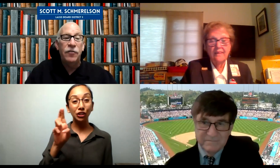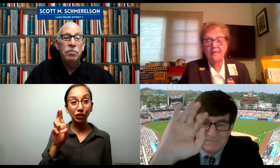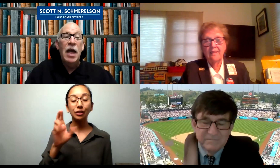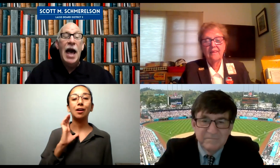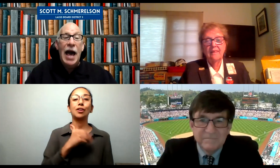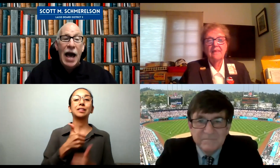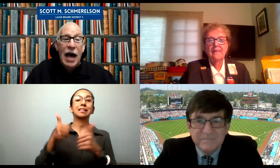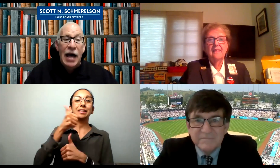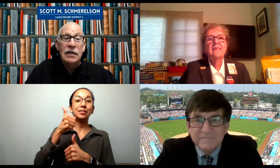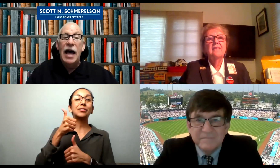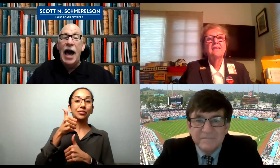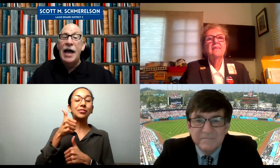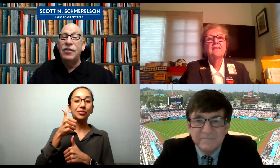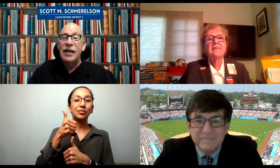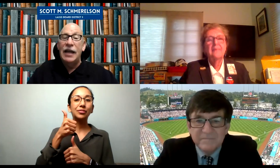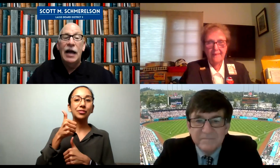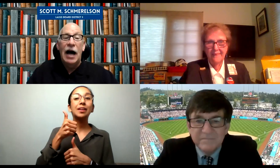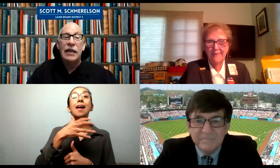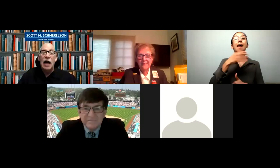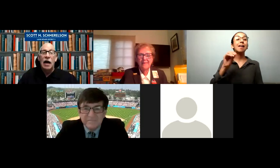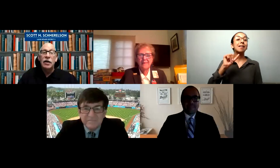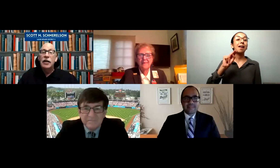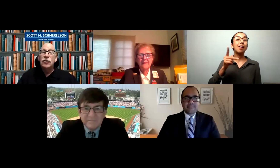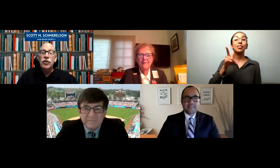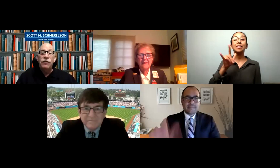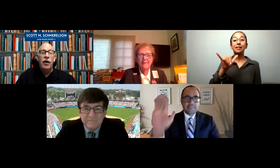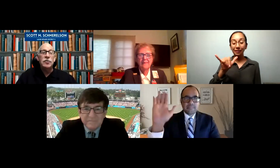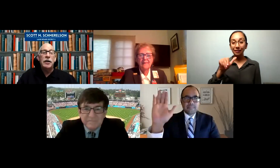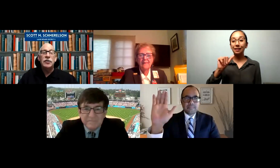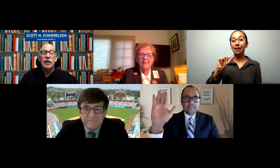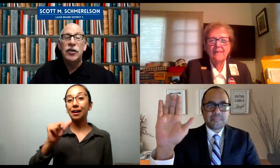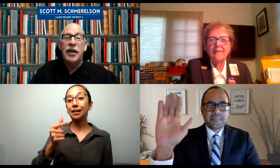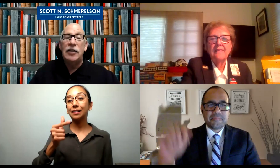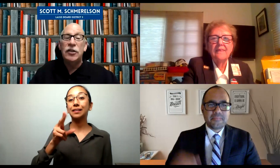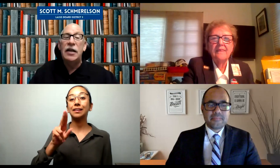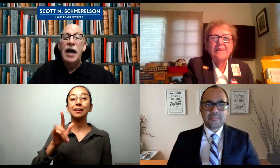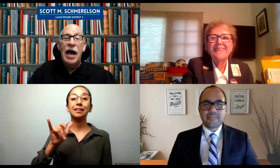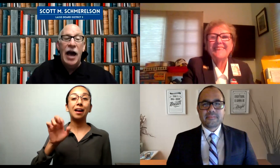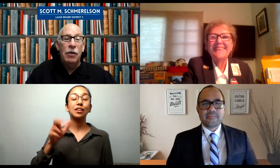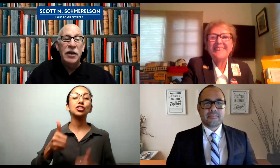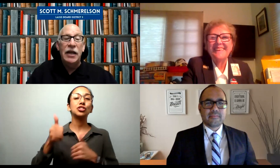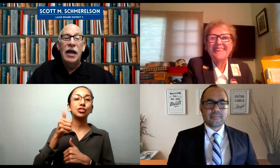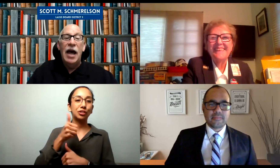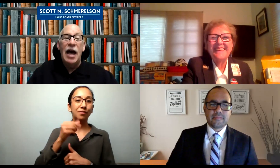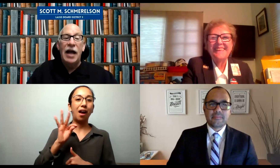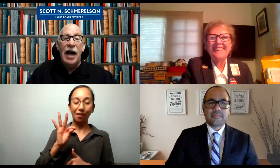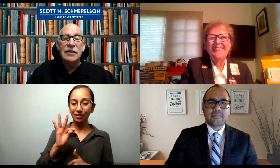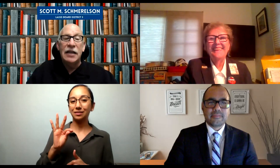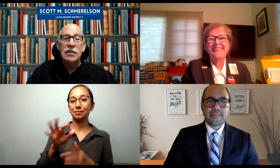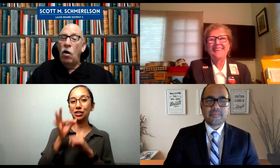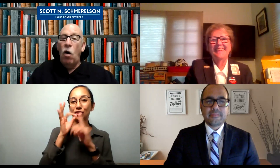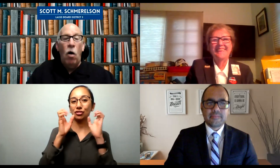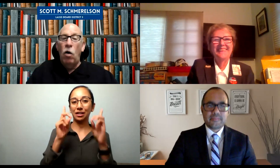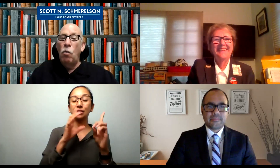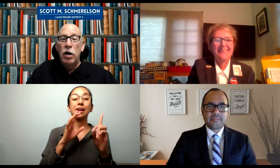Executive, and Anthony Aguilar, Chief of Special Education, Equity, and